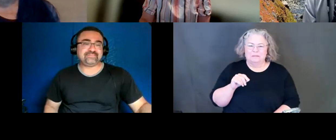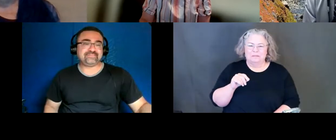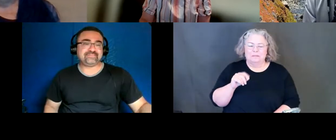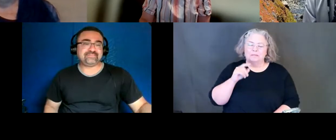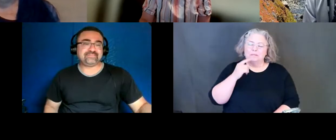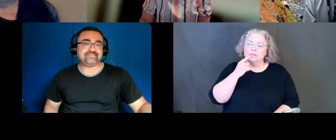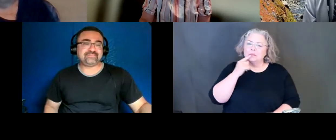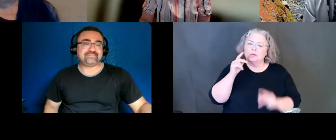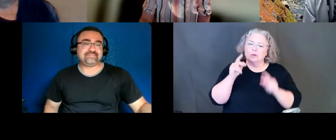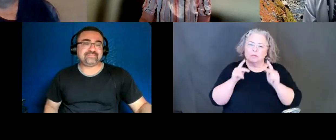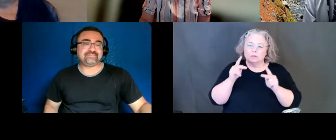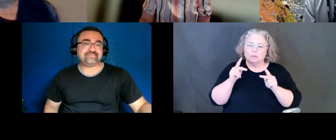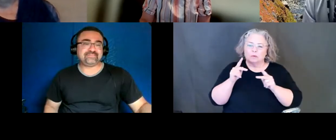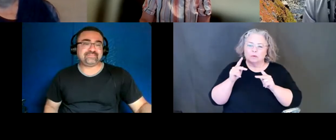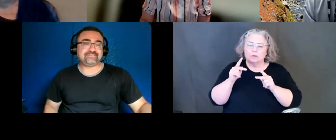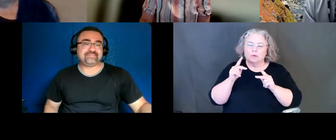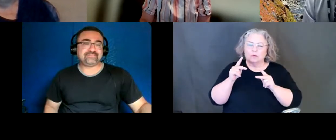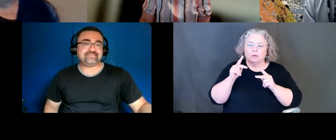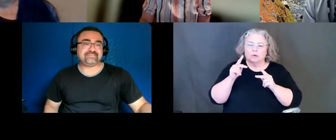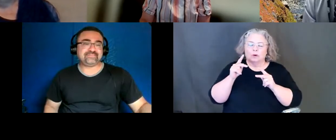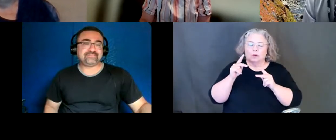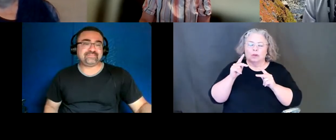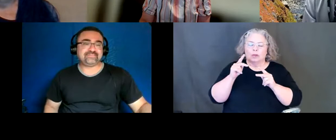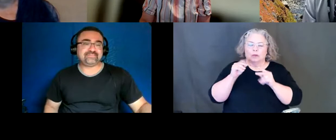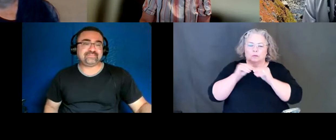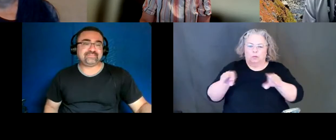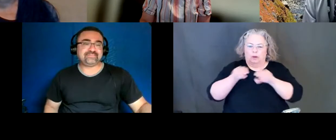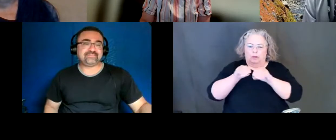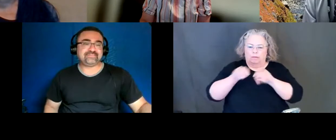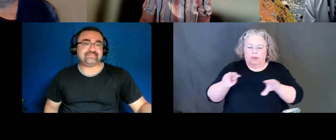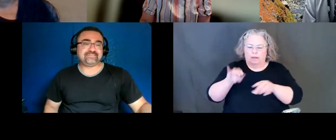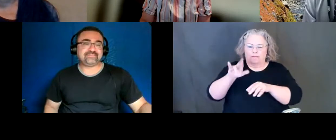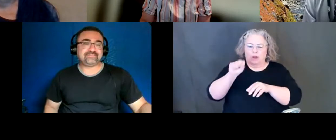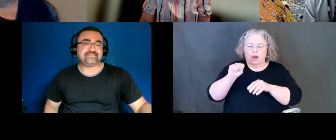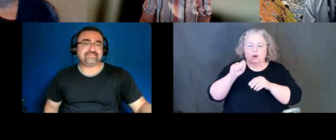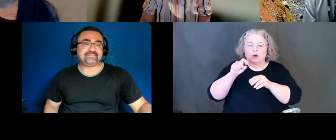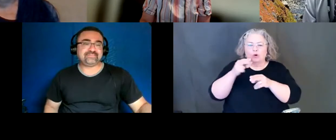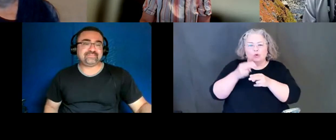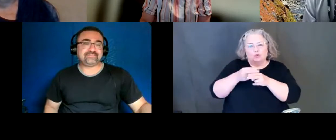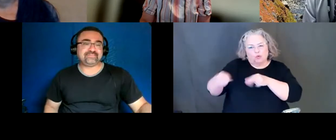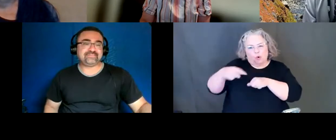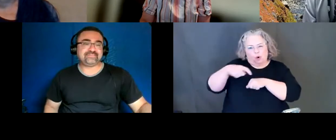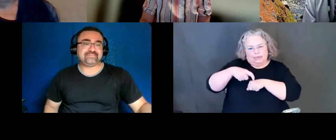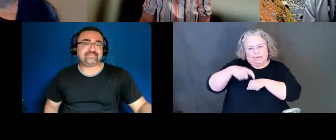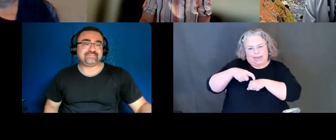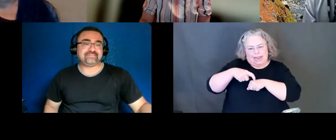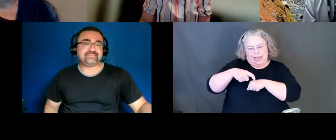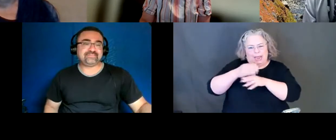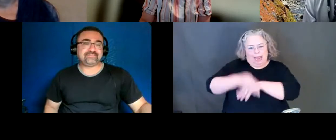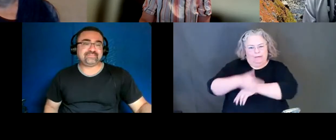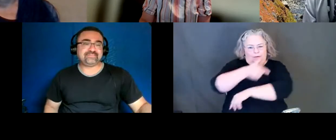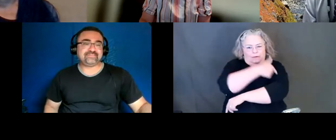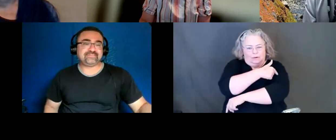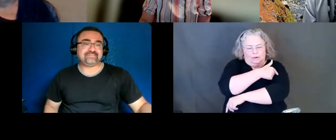people are shedding virus for a shorter period of time if they've been vaccinated, but they can still have a lot of virus in their